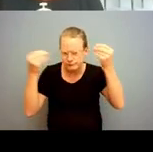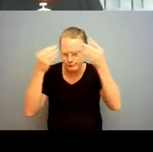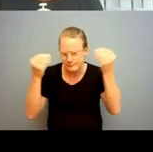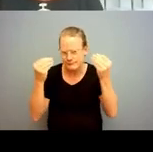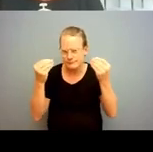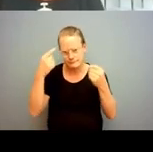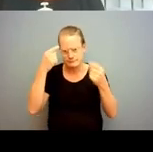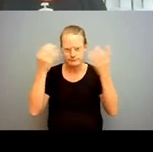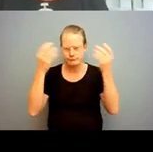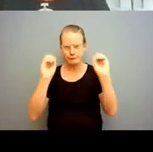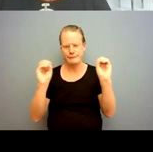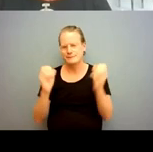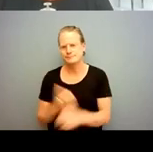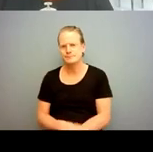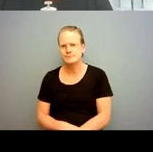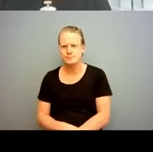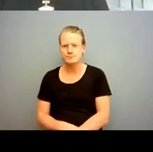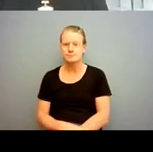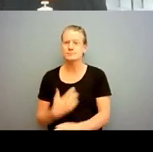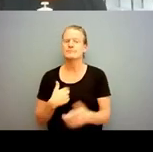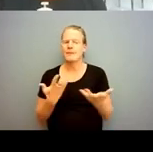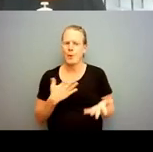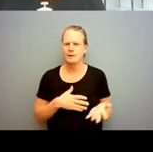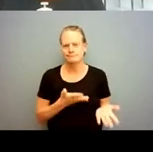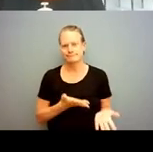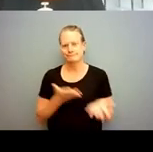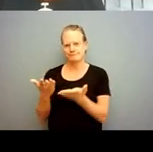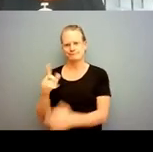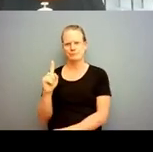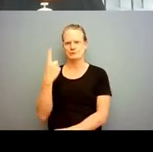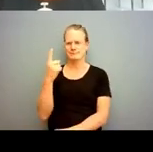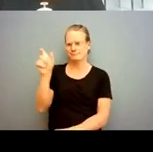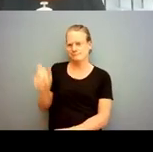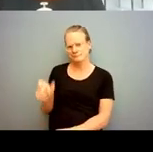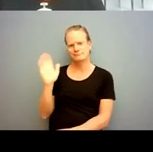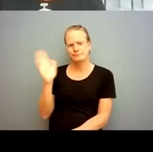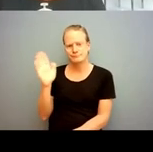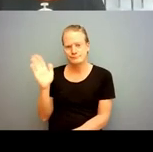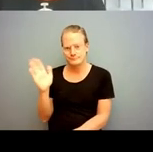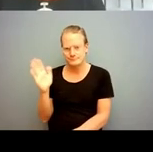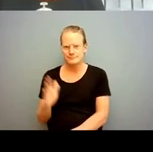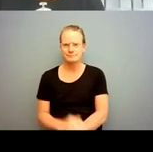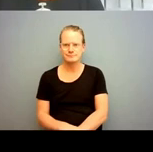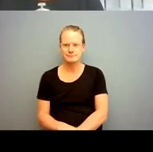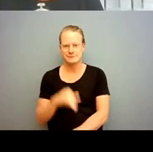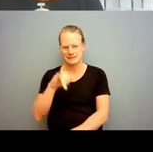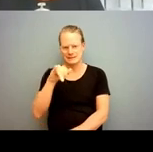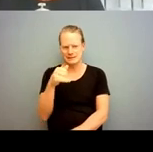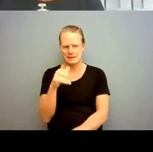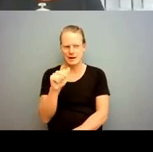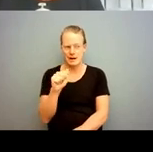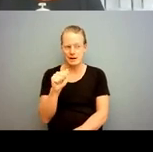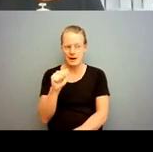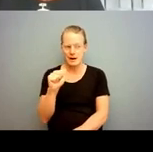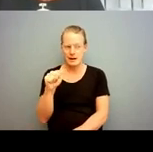present the first speaker of the day. We have Janne Hirvasvopio, who is the member of Social